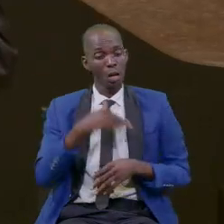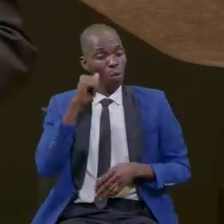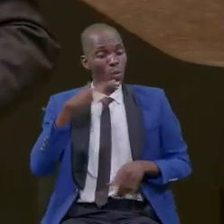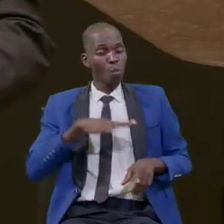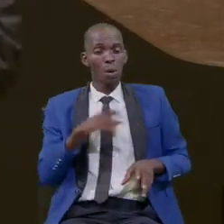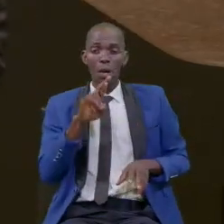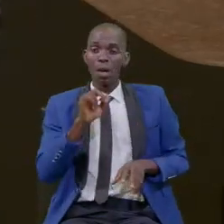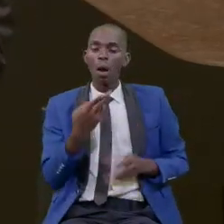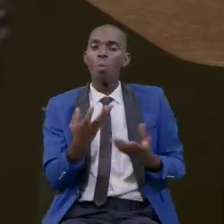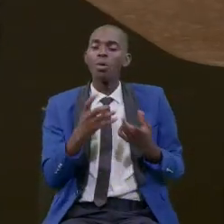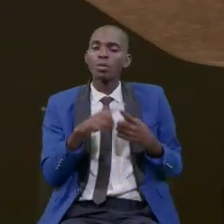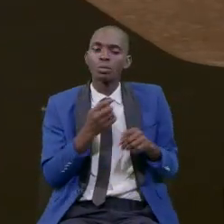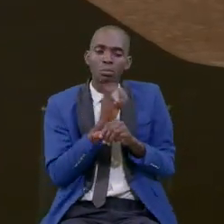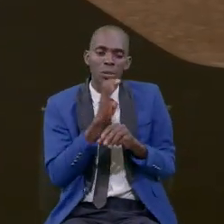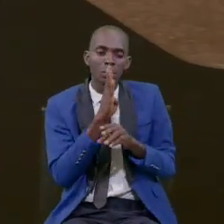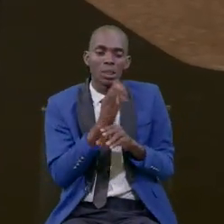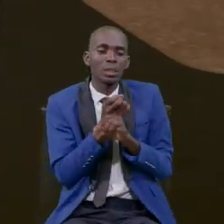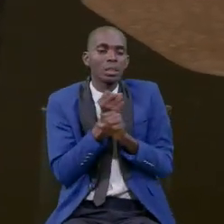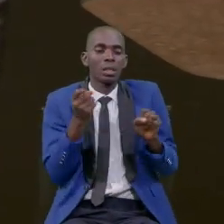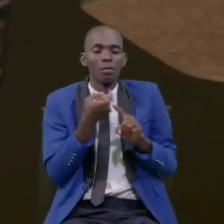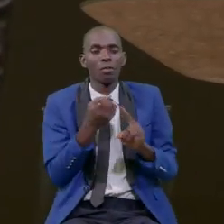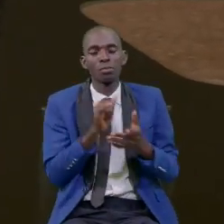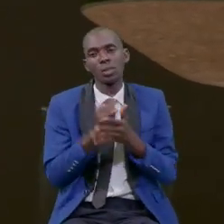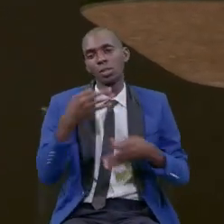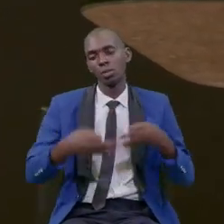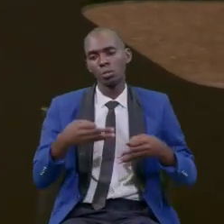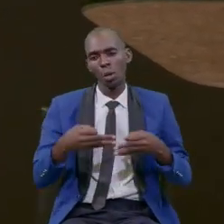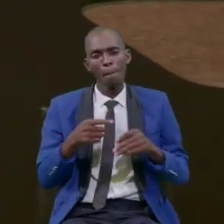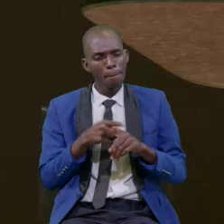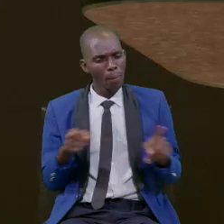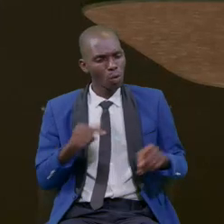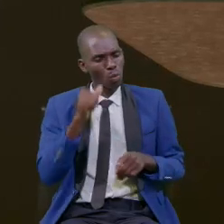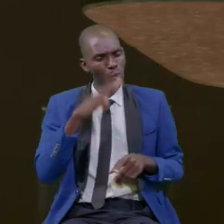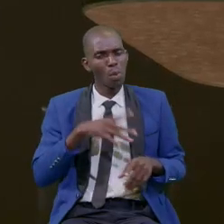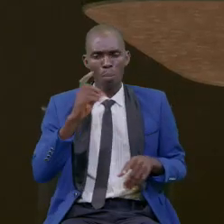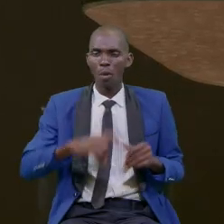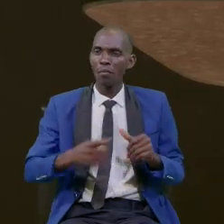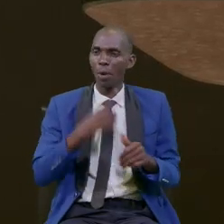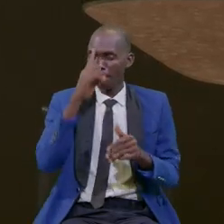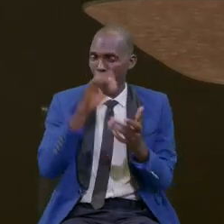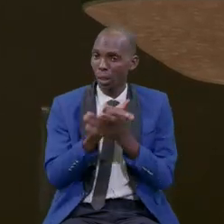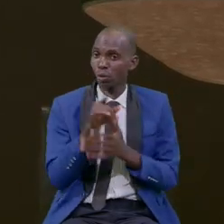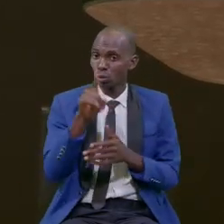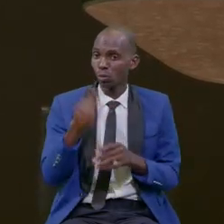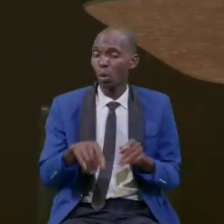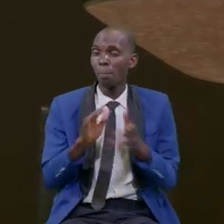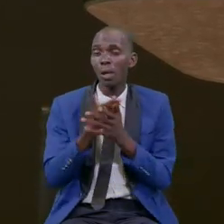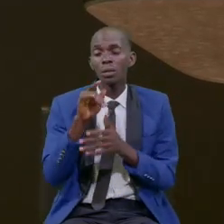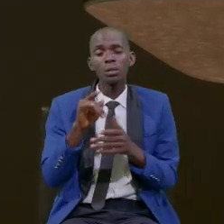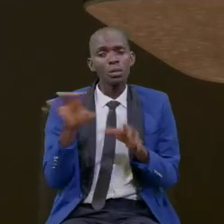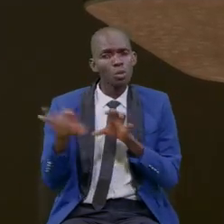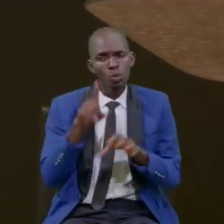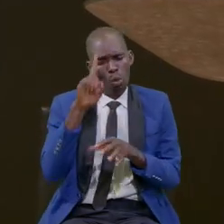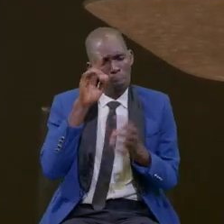the judgment. What do you believe about God? Do you believe God in heaven? Do you believe all